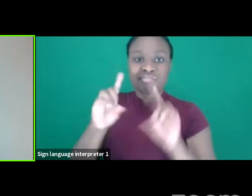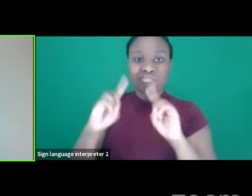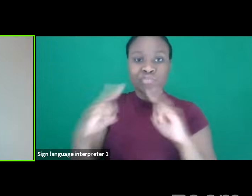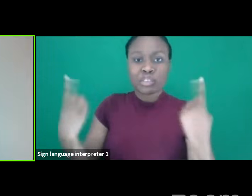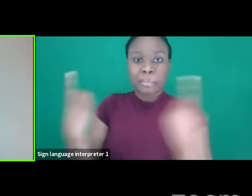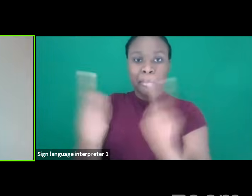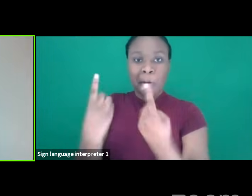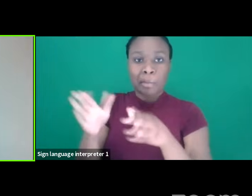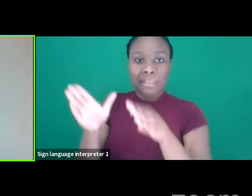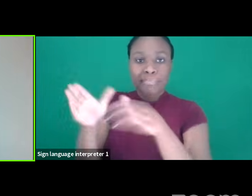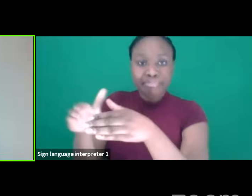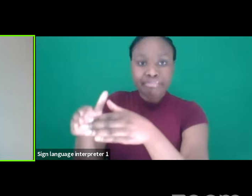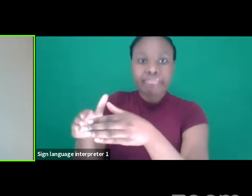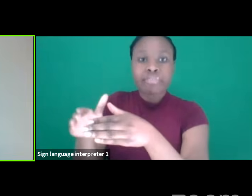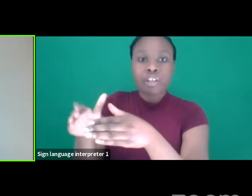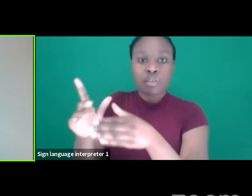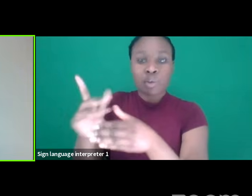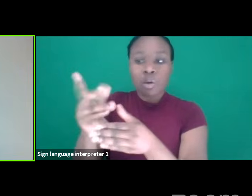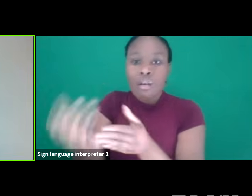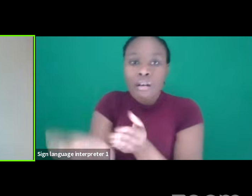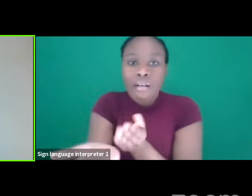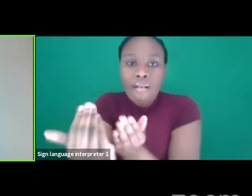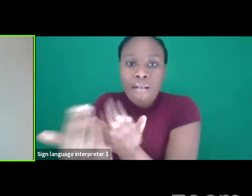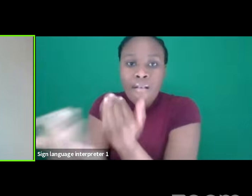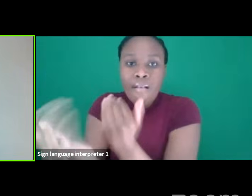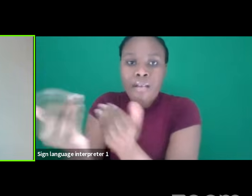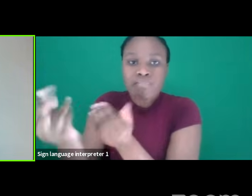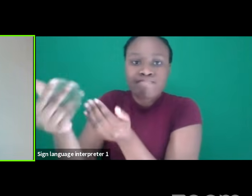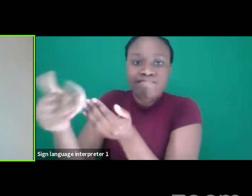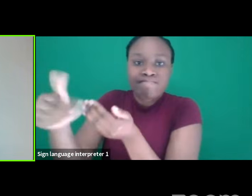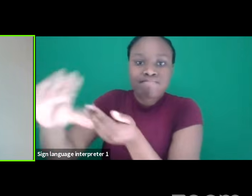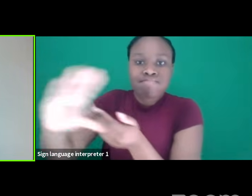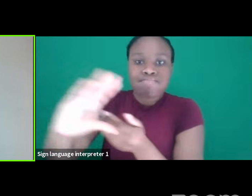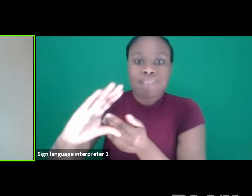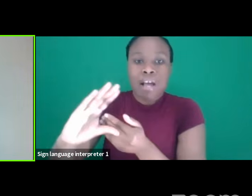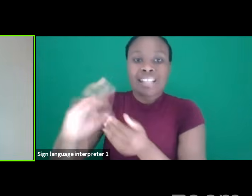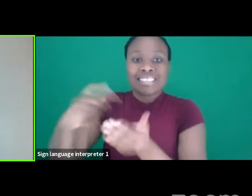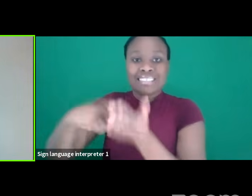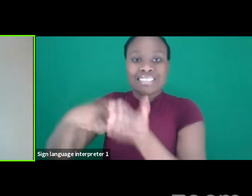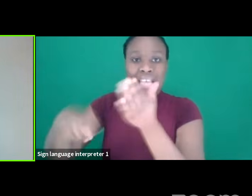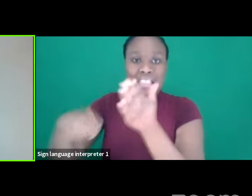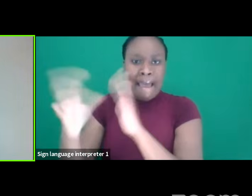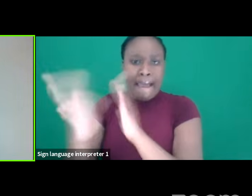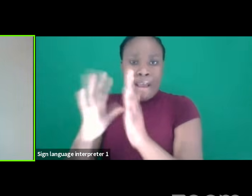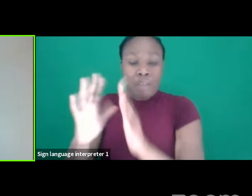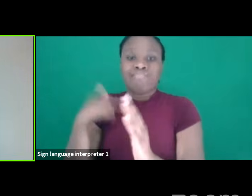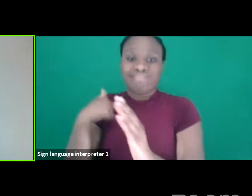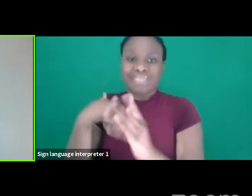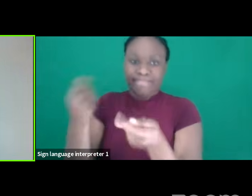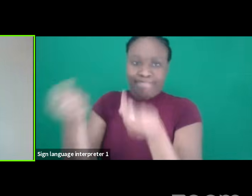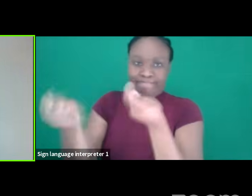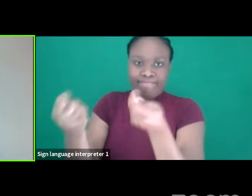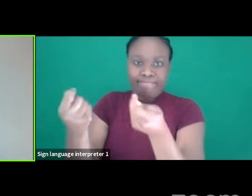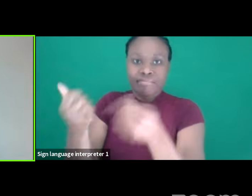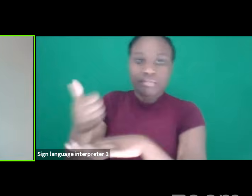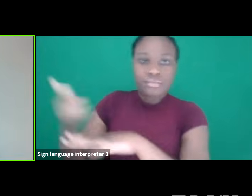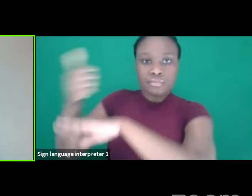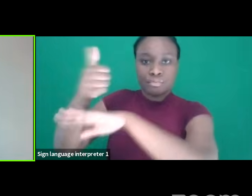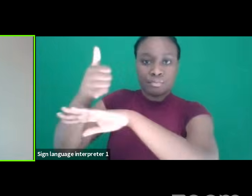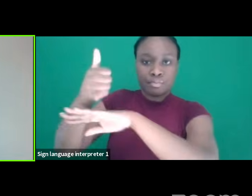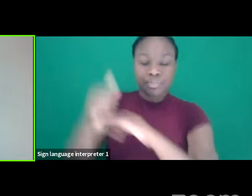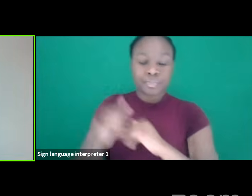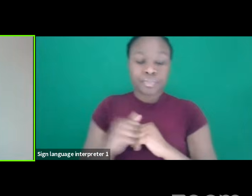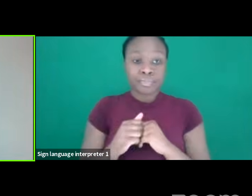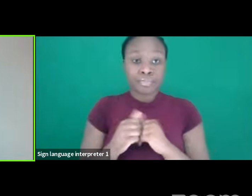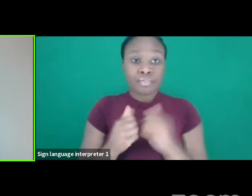SARS. This is how the program is going to unfold today. We